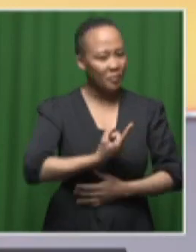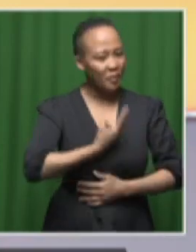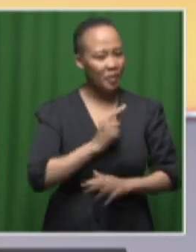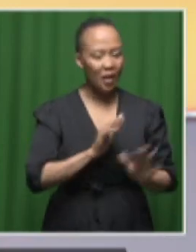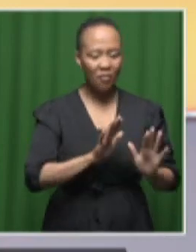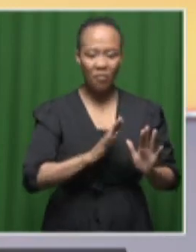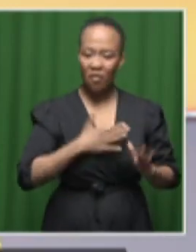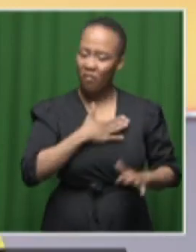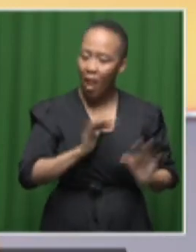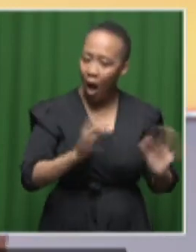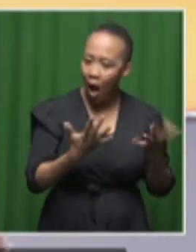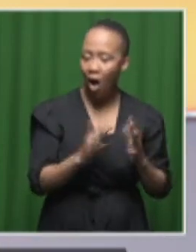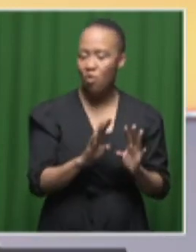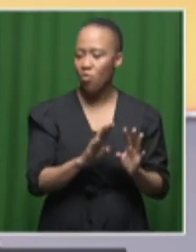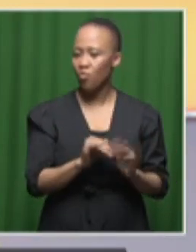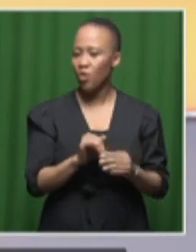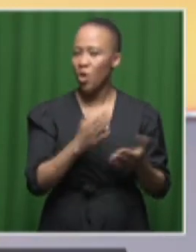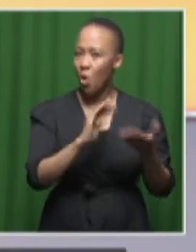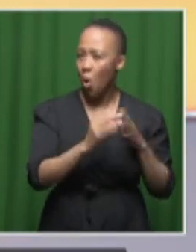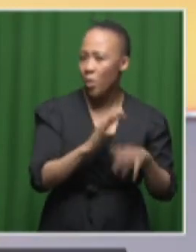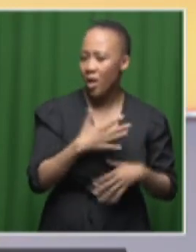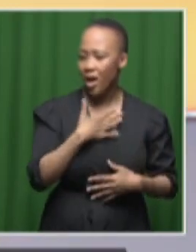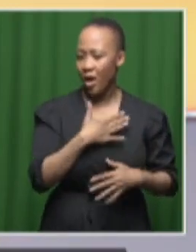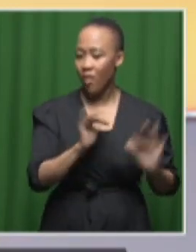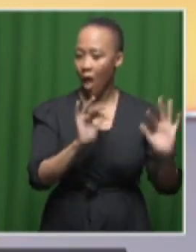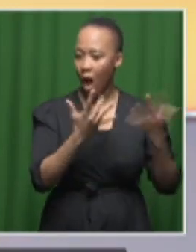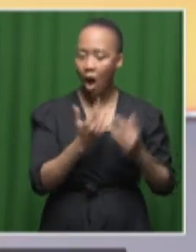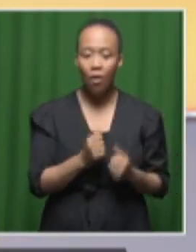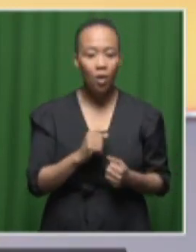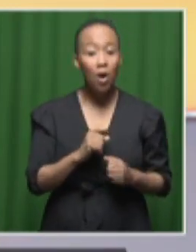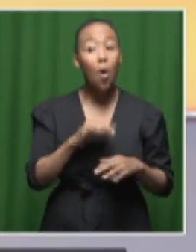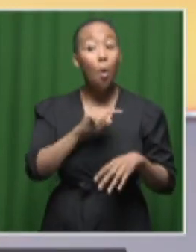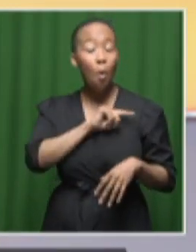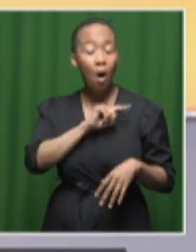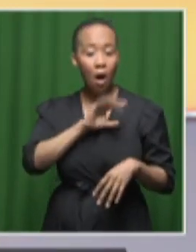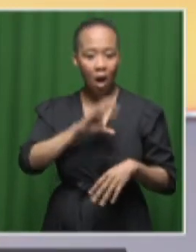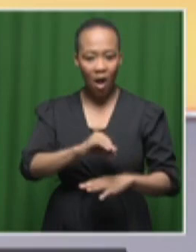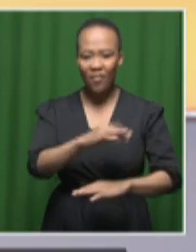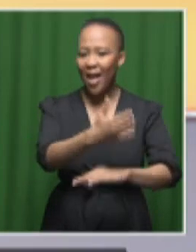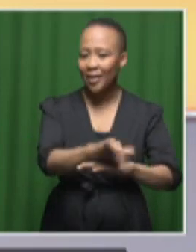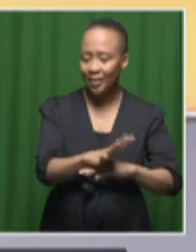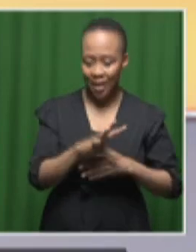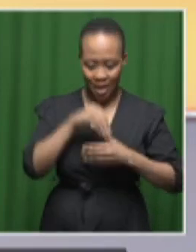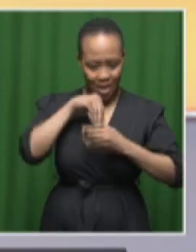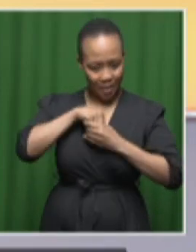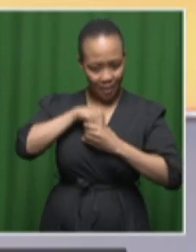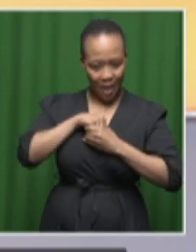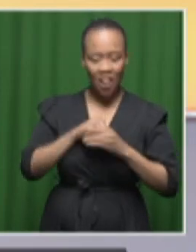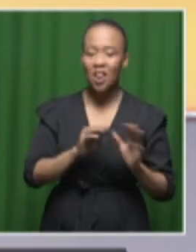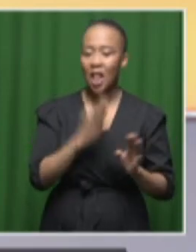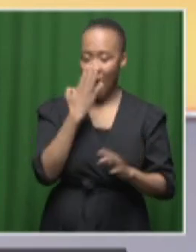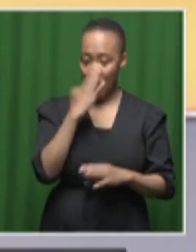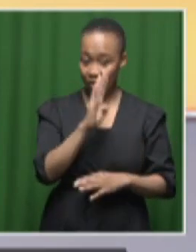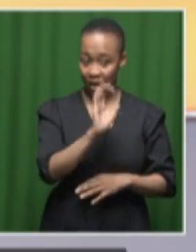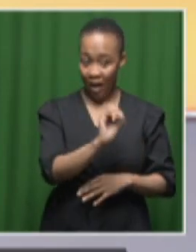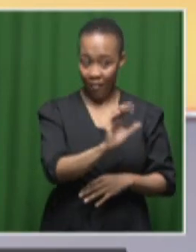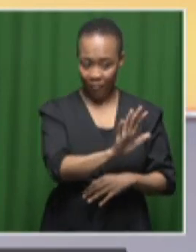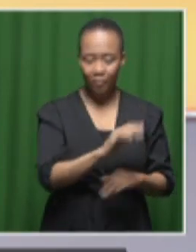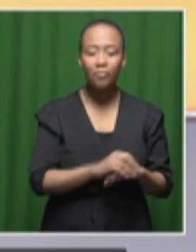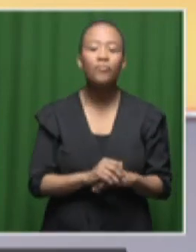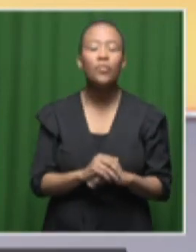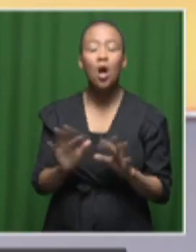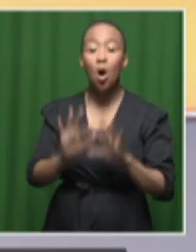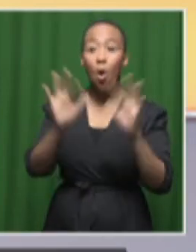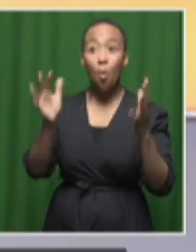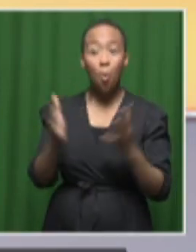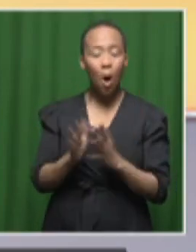communities, etc. So kind of external and internal attitudes. And the second part is more to understand their behavior in the world,